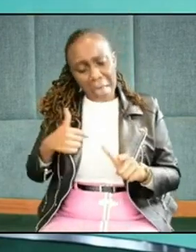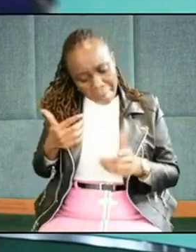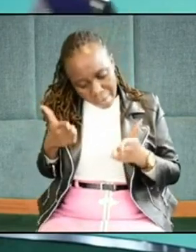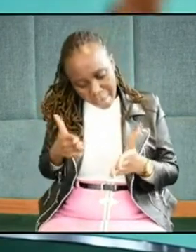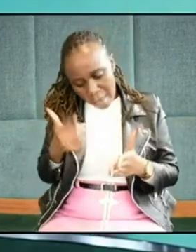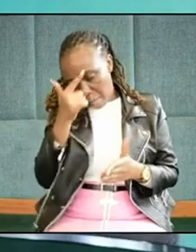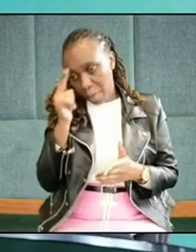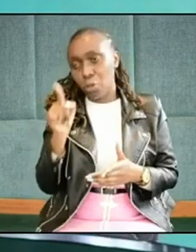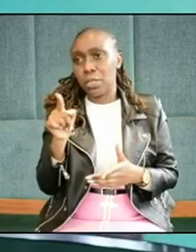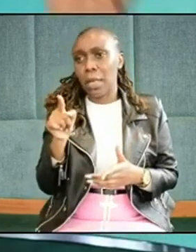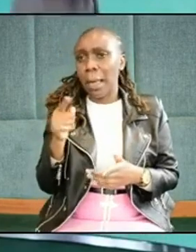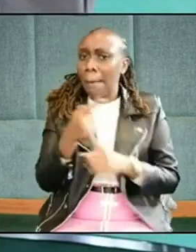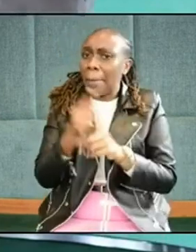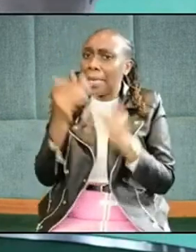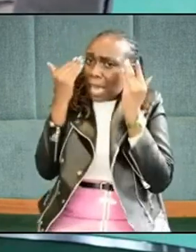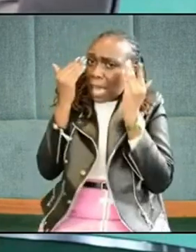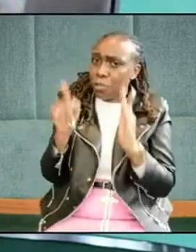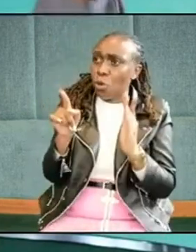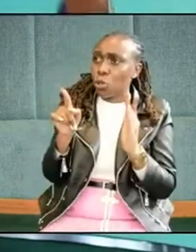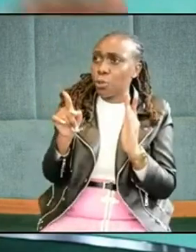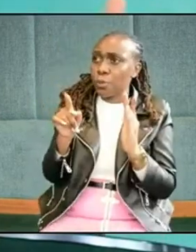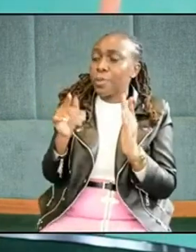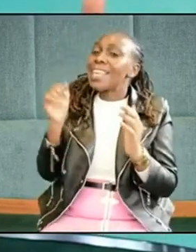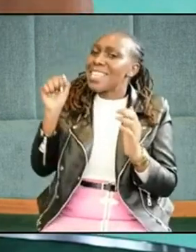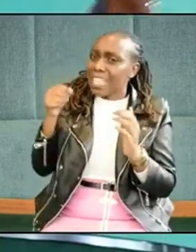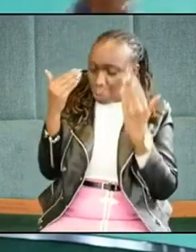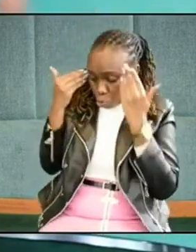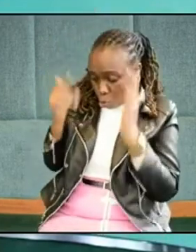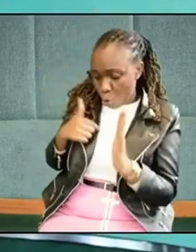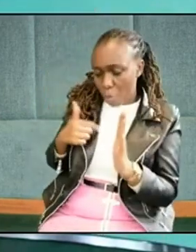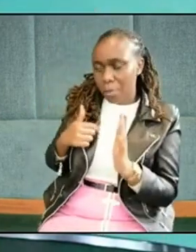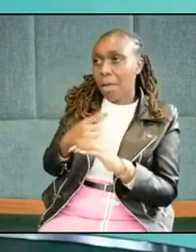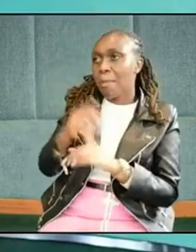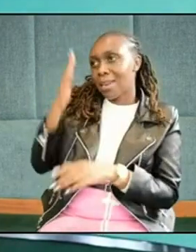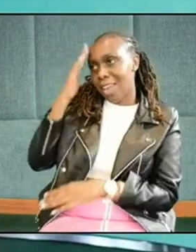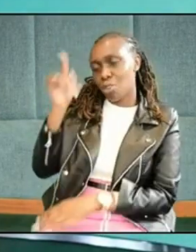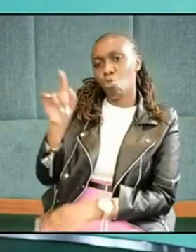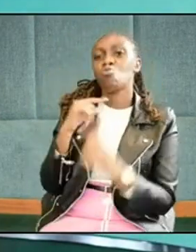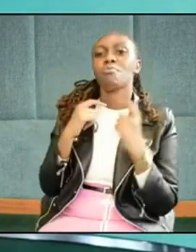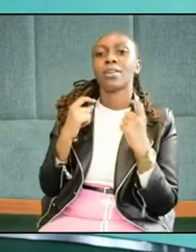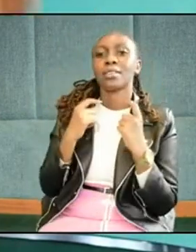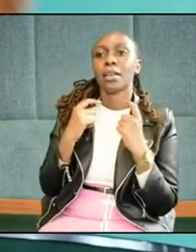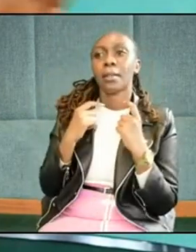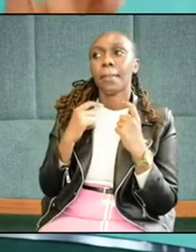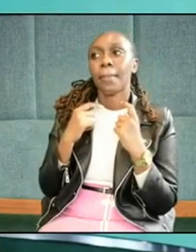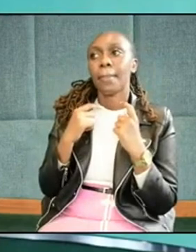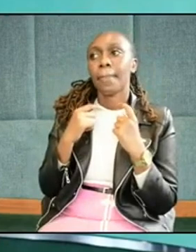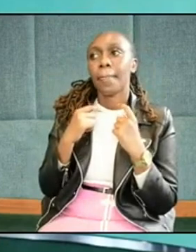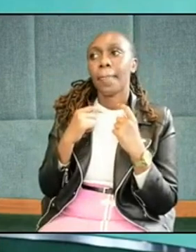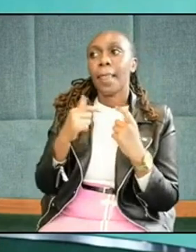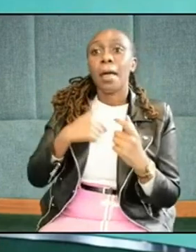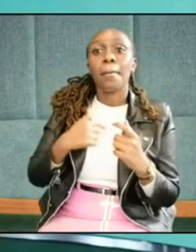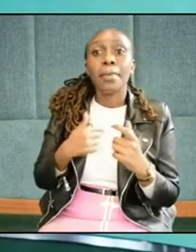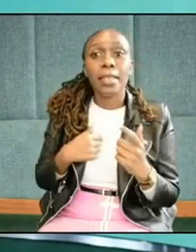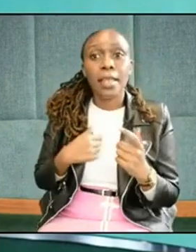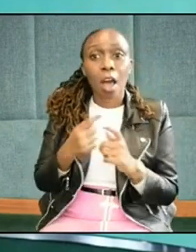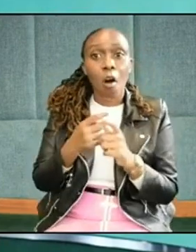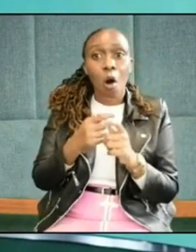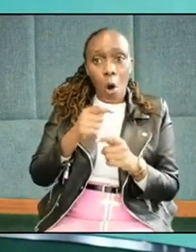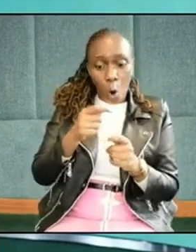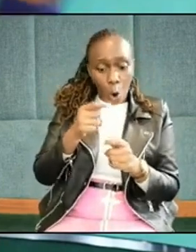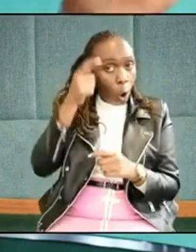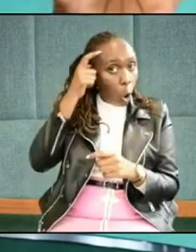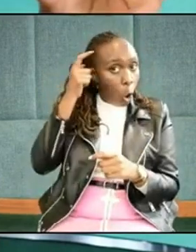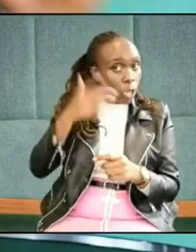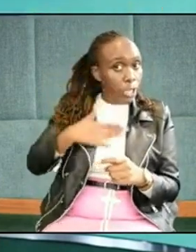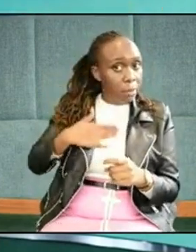I said, but I don't know you. He says, yes, you may not know me, but I know you. I'm a native of Angola. One